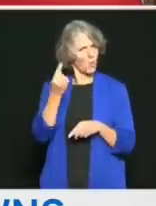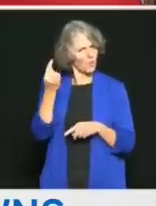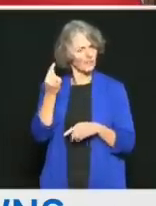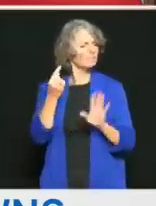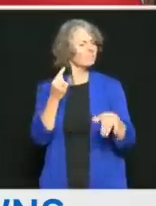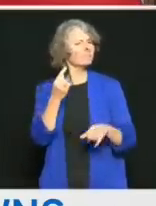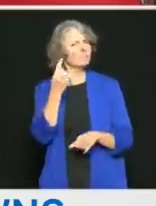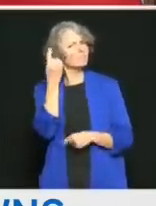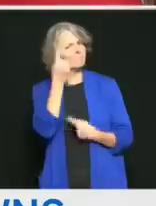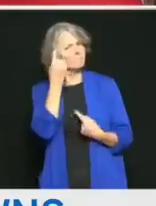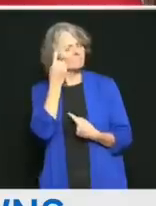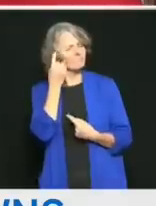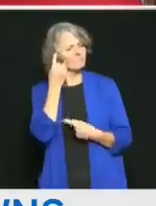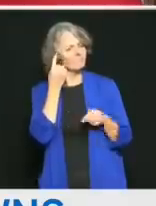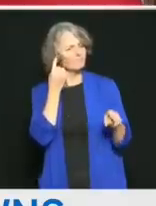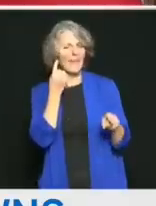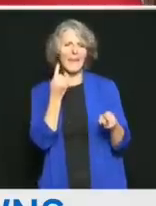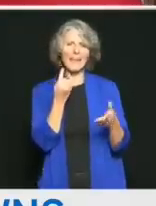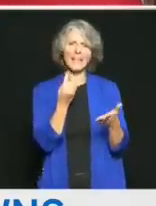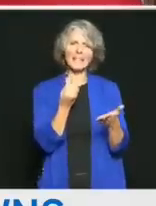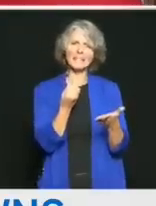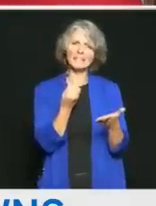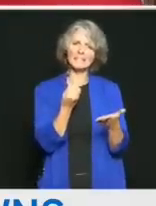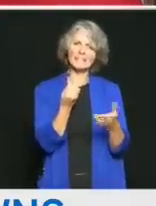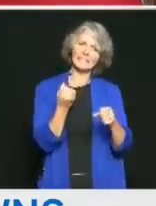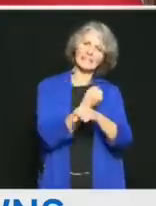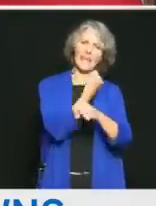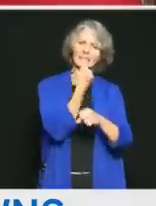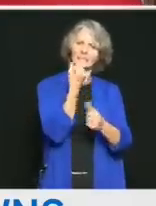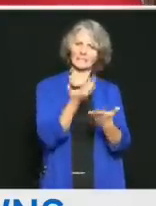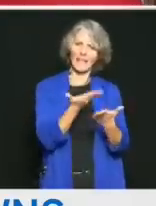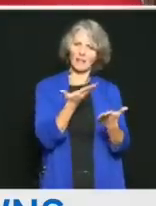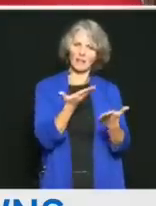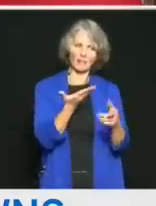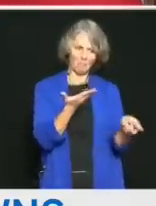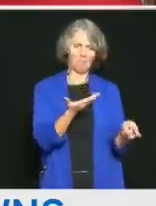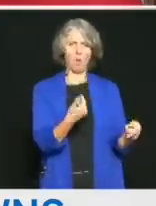you question the idea that retail stores should be open.